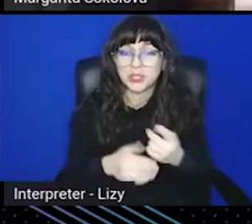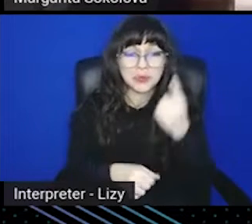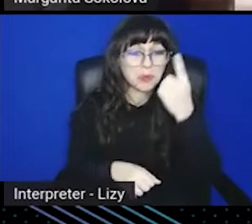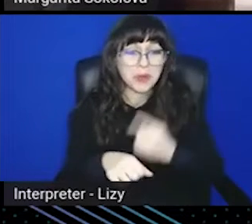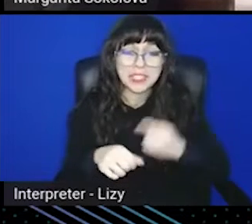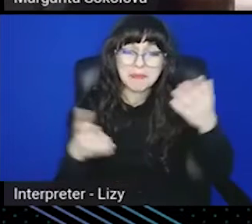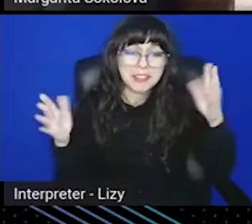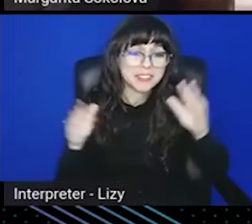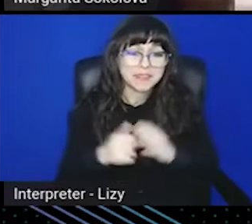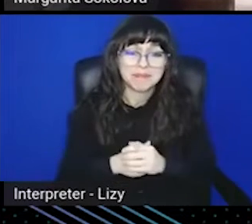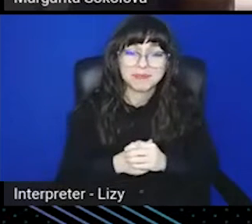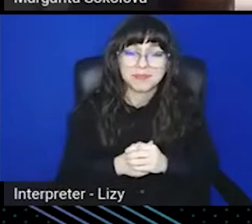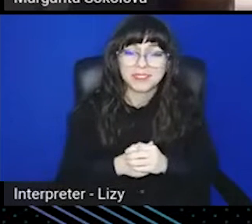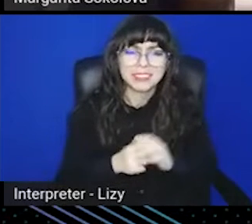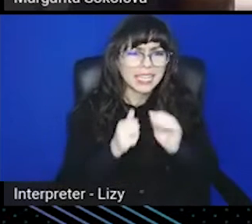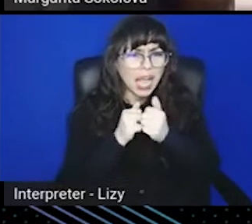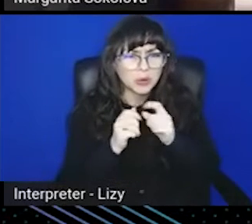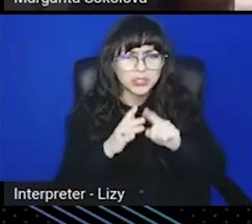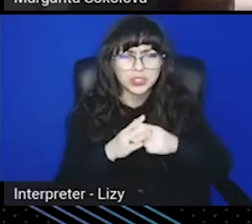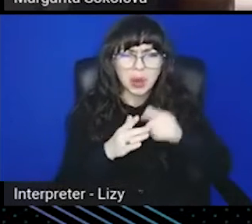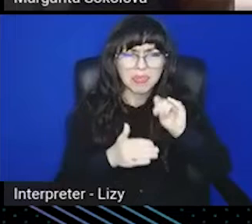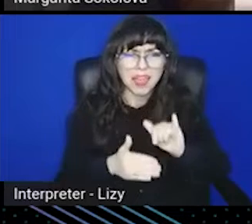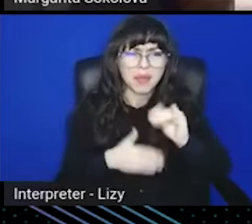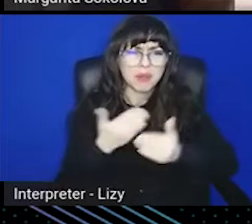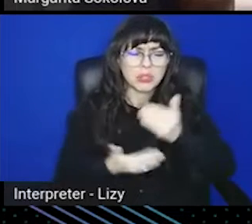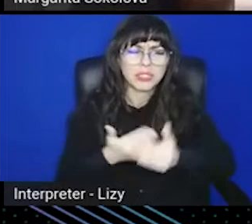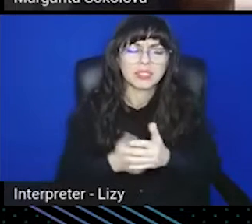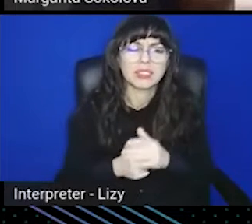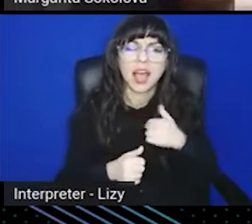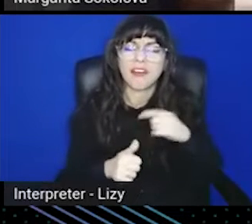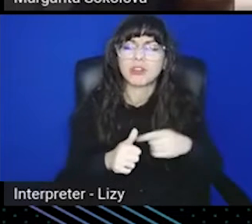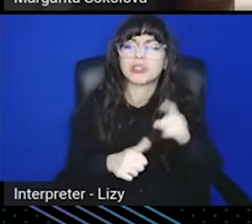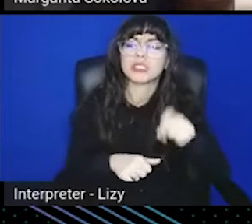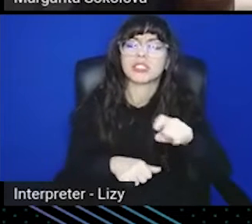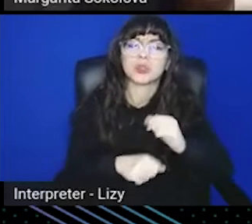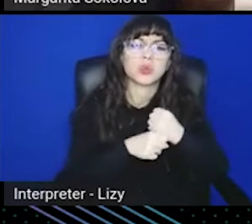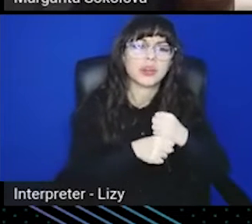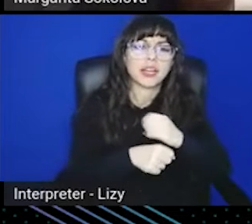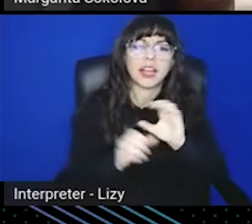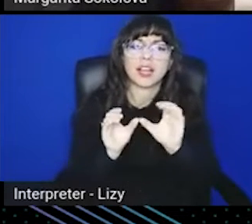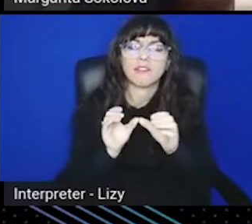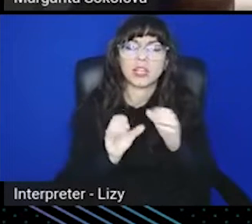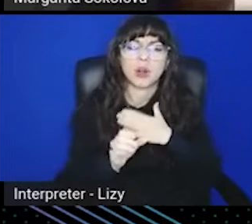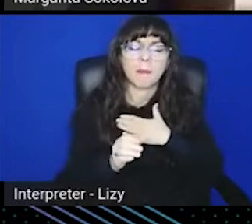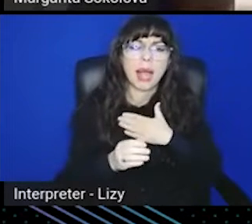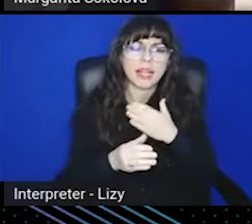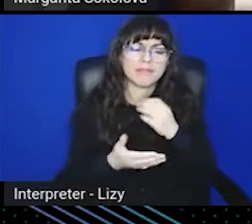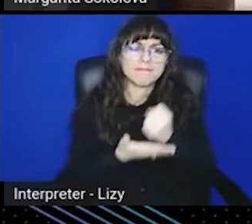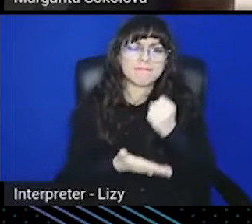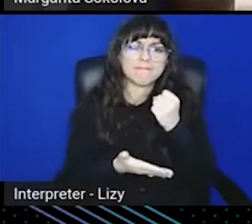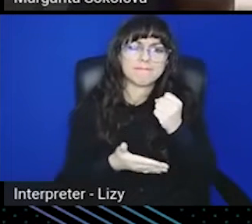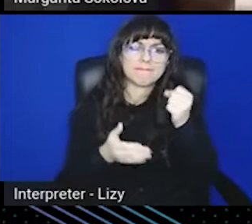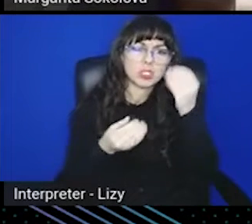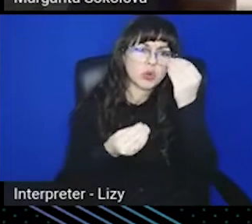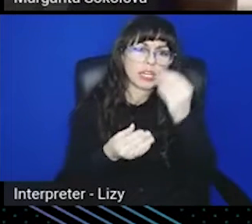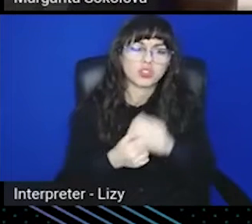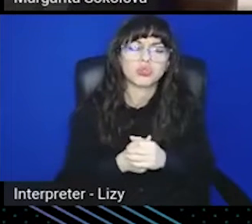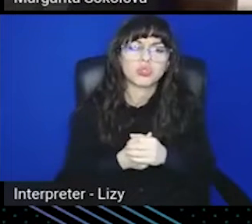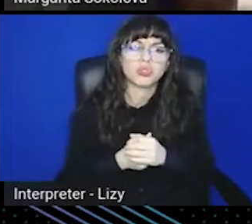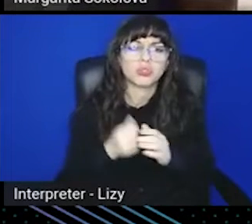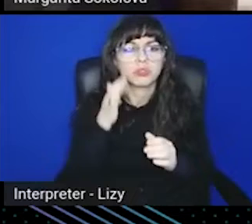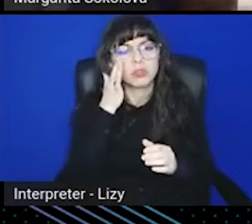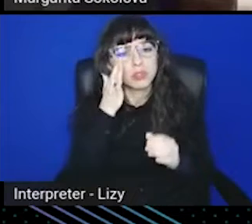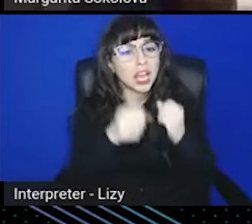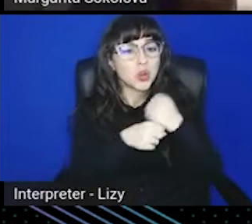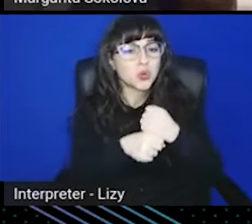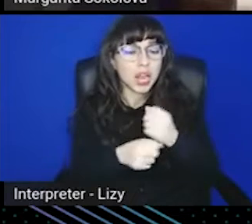So to get this working, I'll first need to create and configure my credentials, then create the workspace of